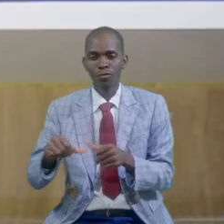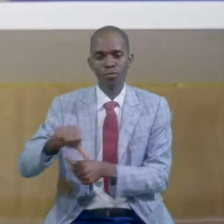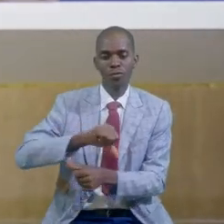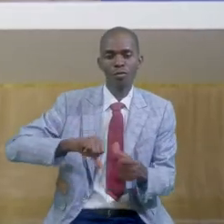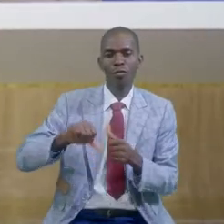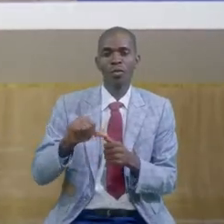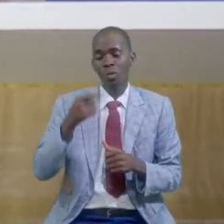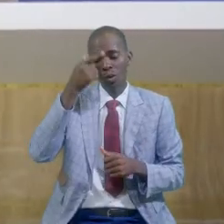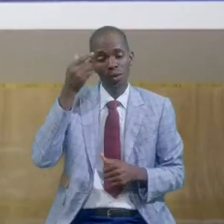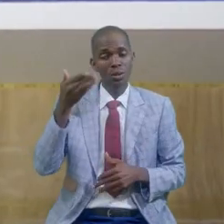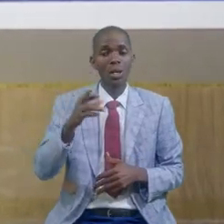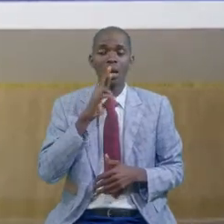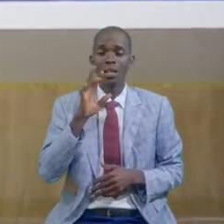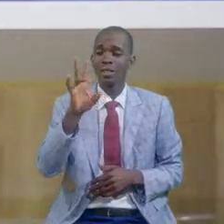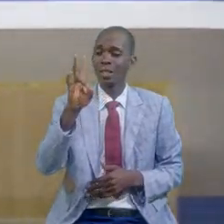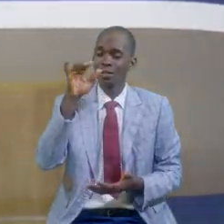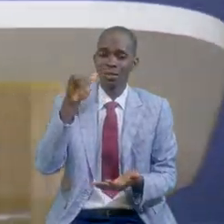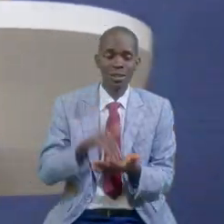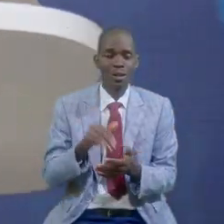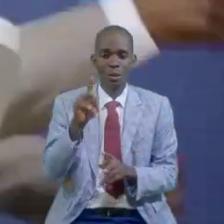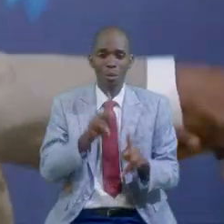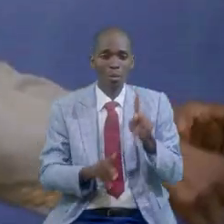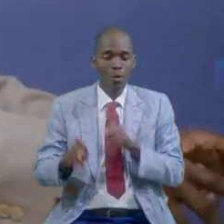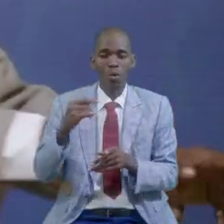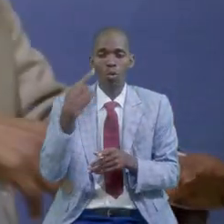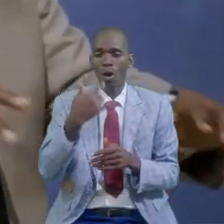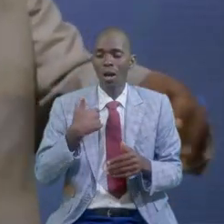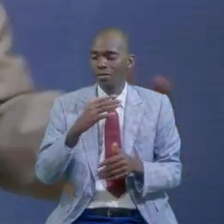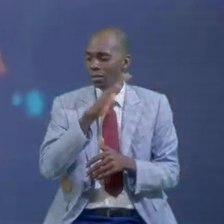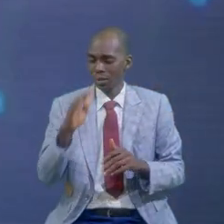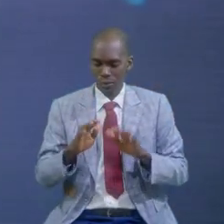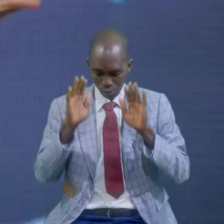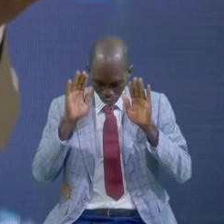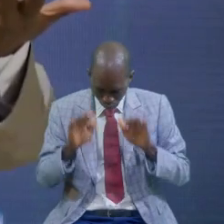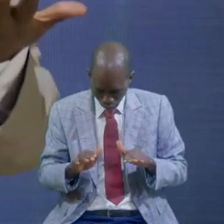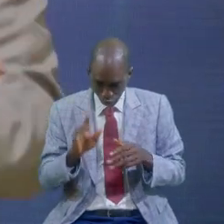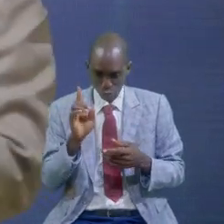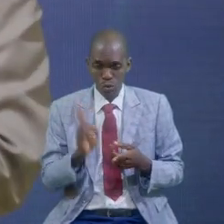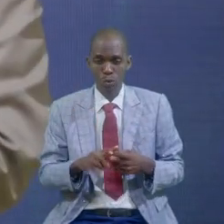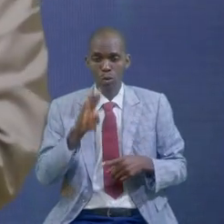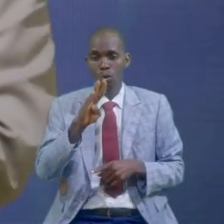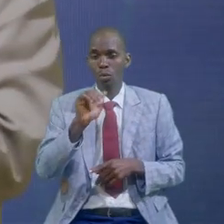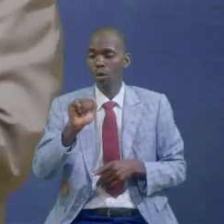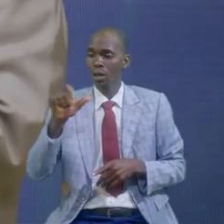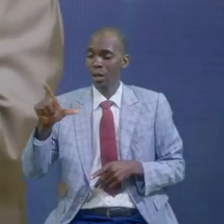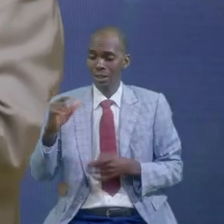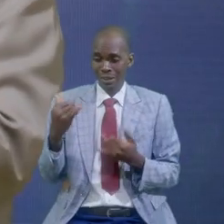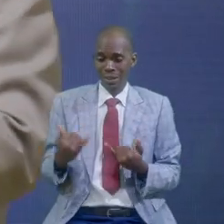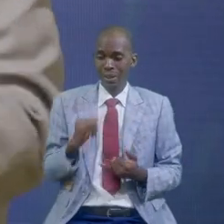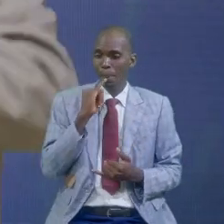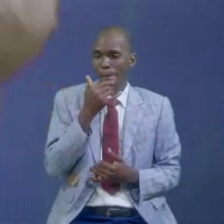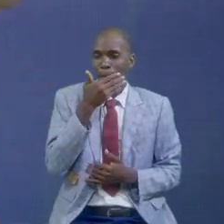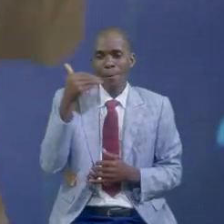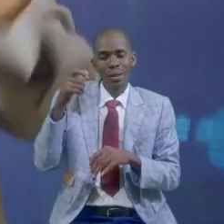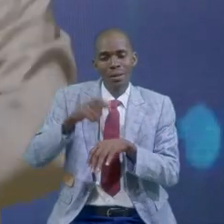find them out, search them out, and bring them together and train them so that they will join hands